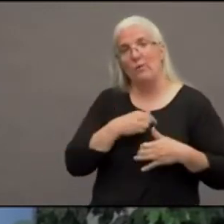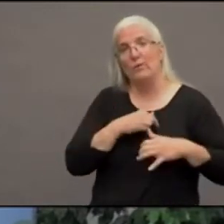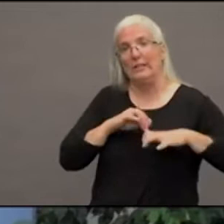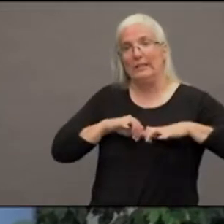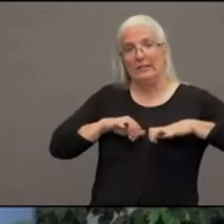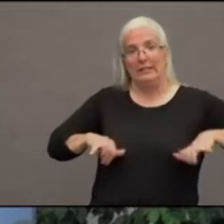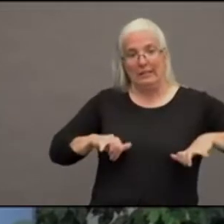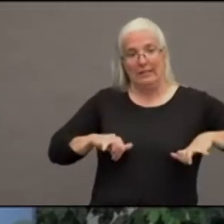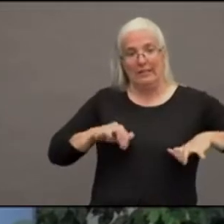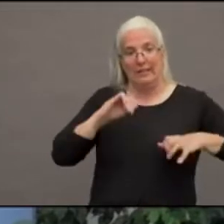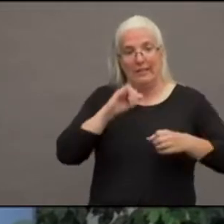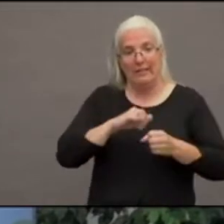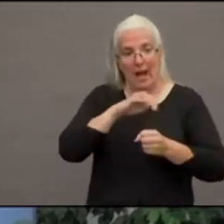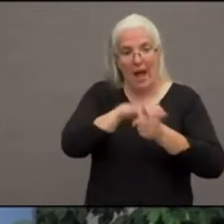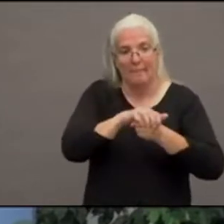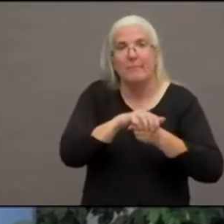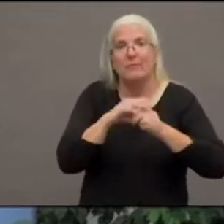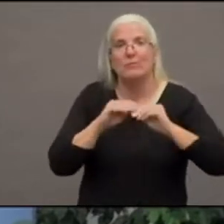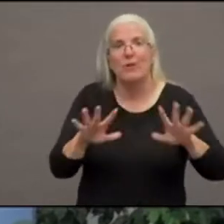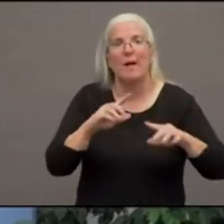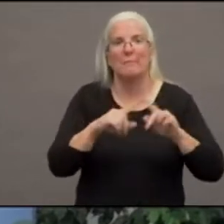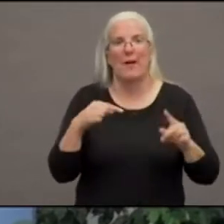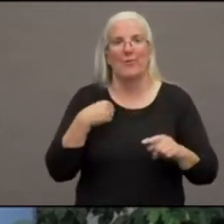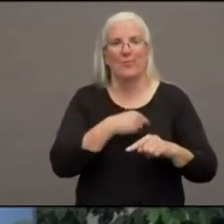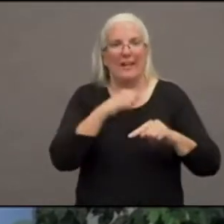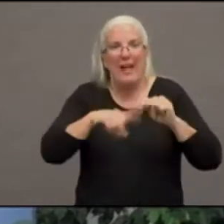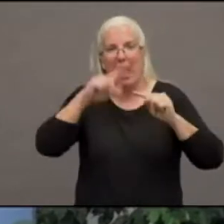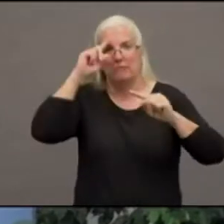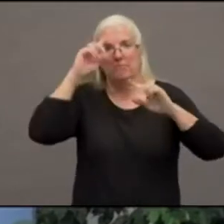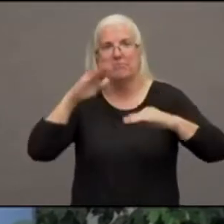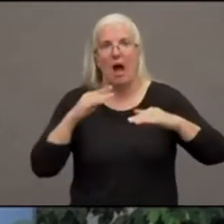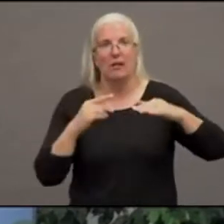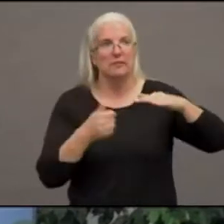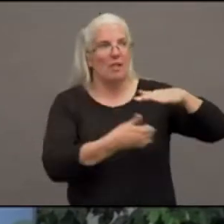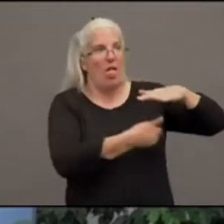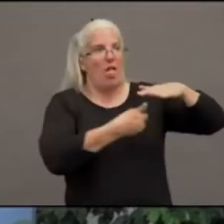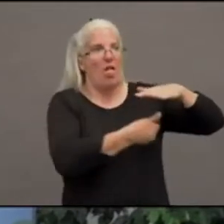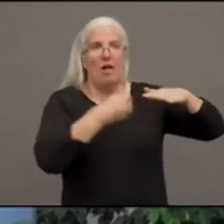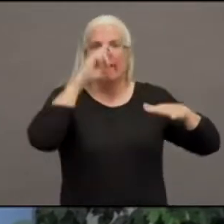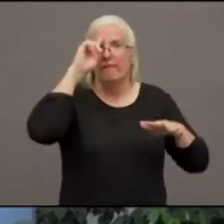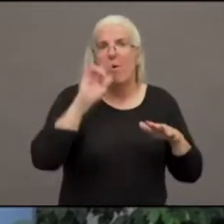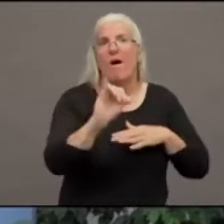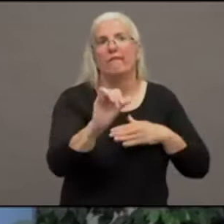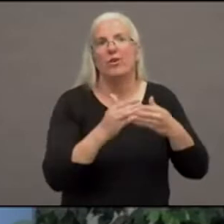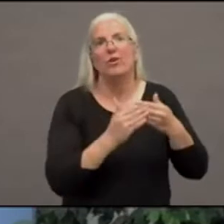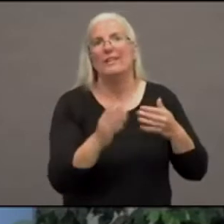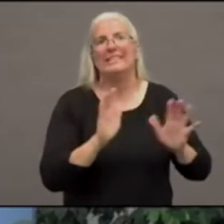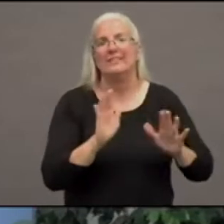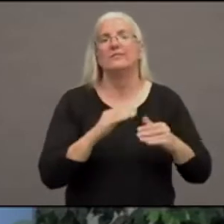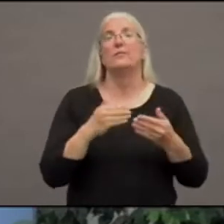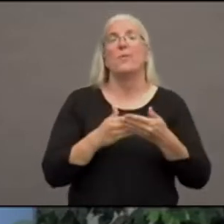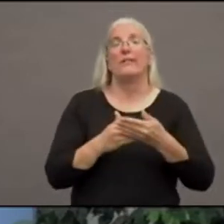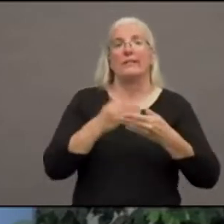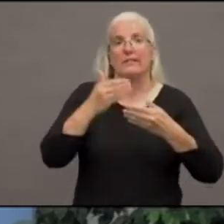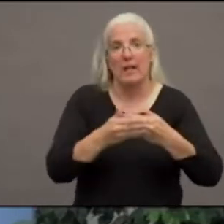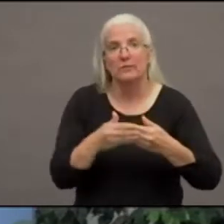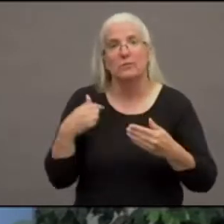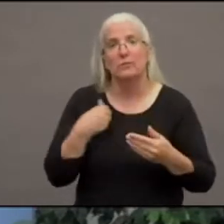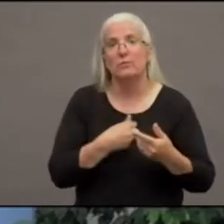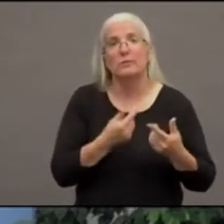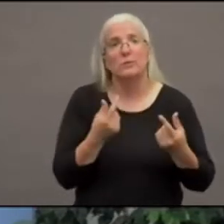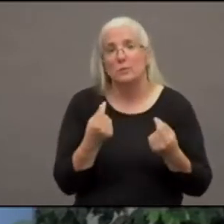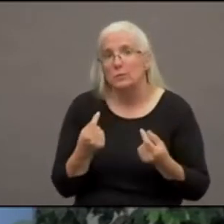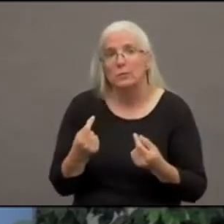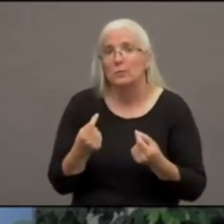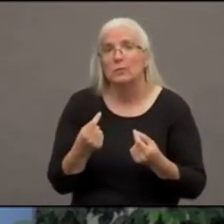next step, which makes sense, so that we can actually, live with this for